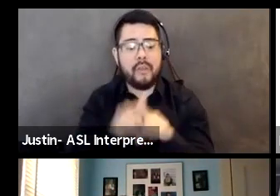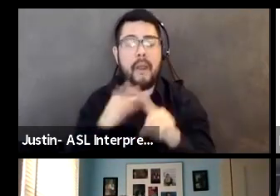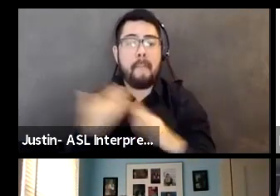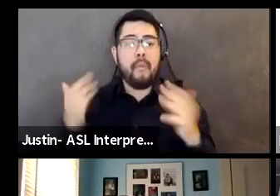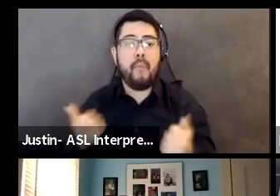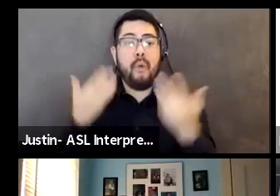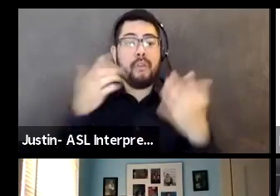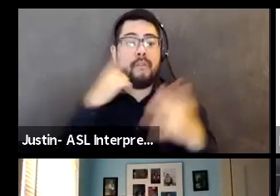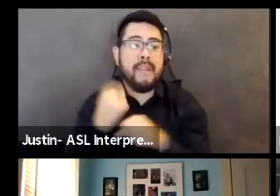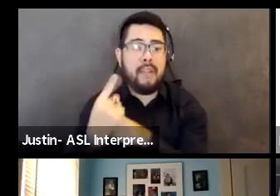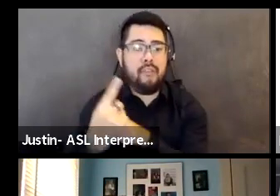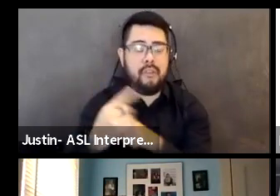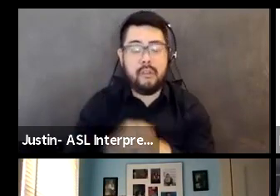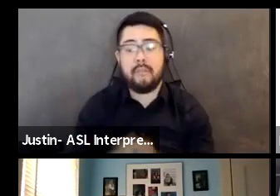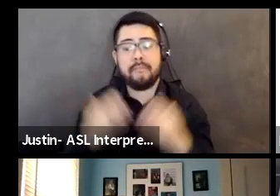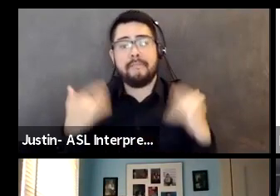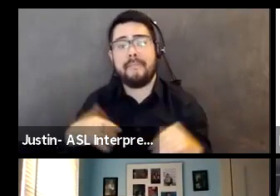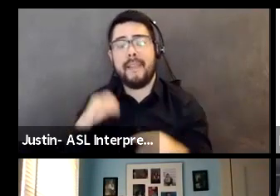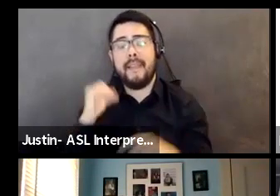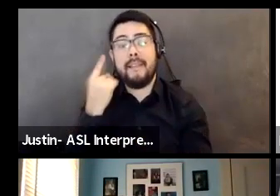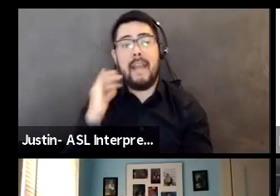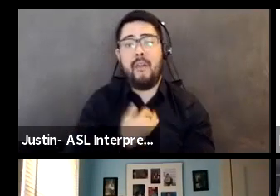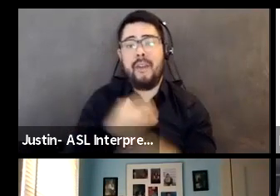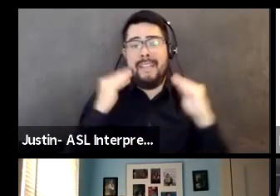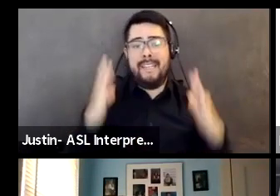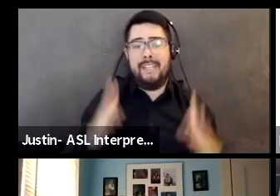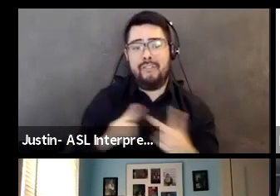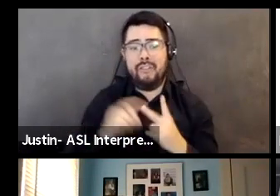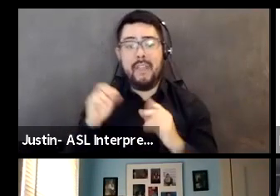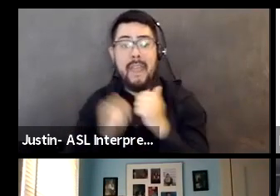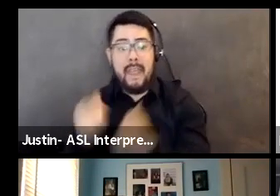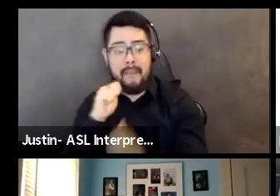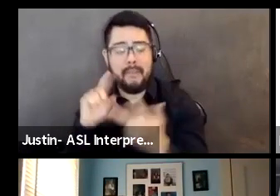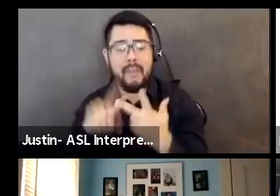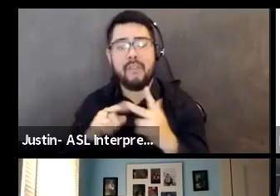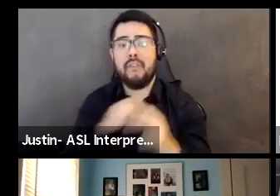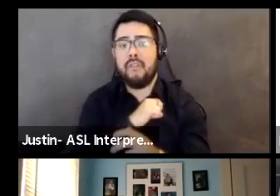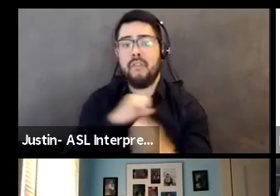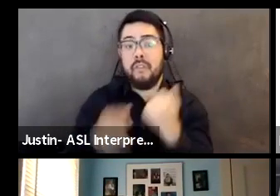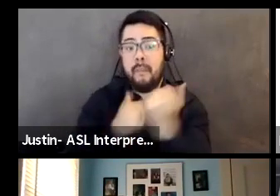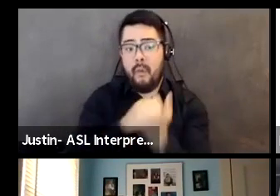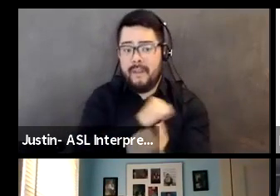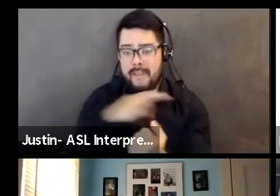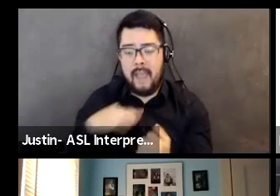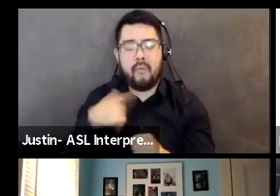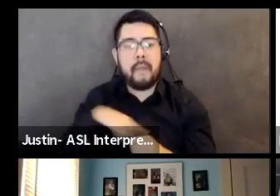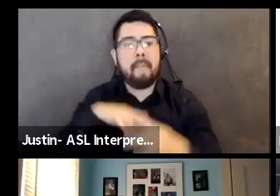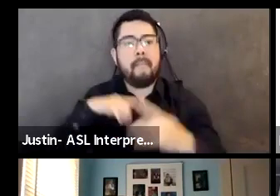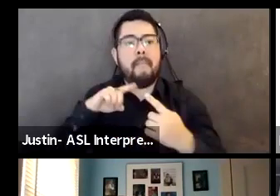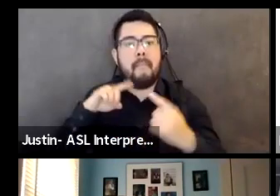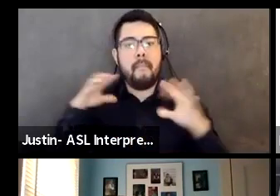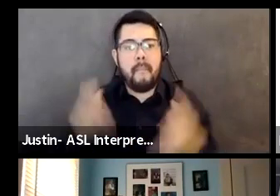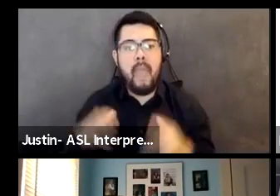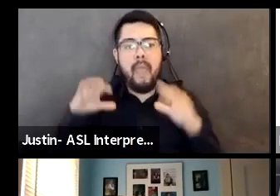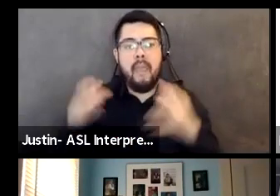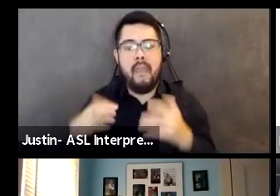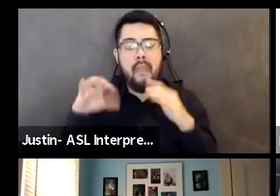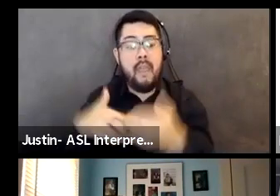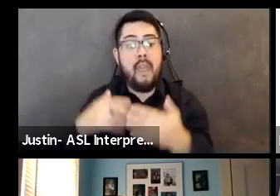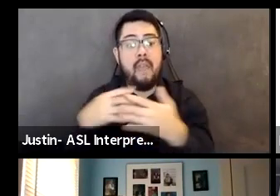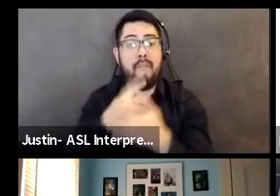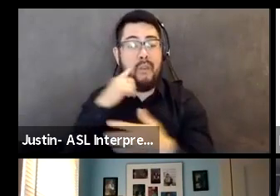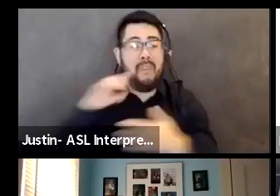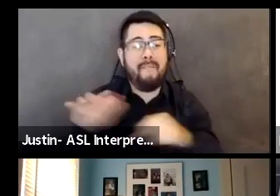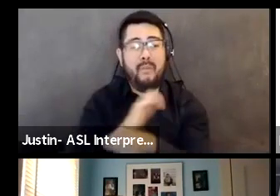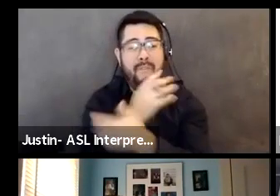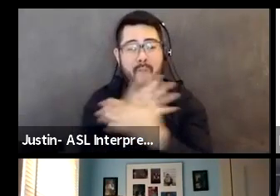working group on our team that included teachers administrators and support staff that met repeatedly over the course of the four weeks leading up to our plan's release we also